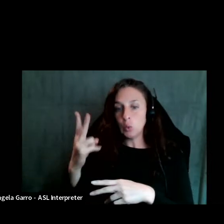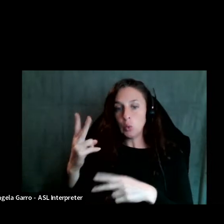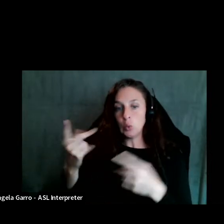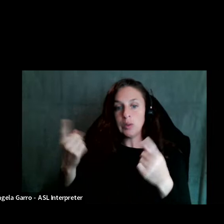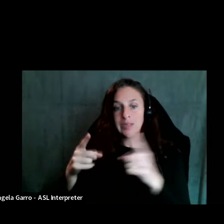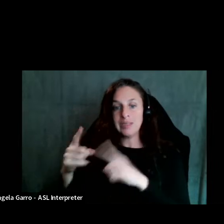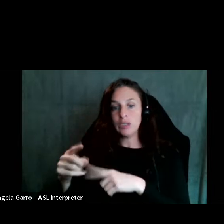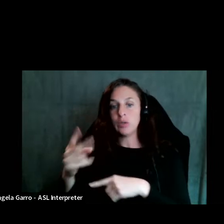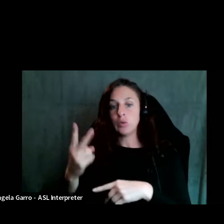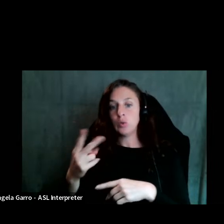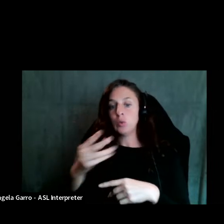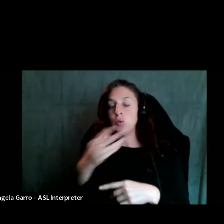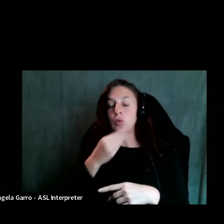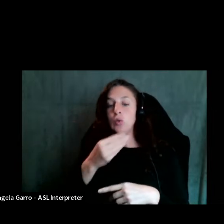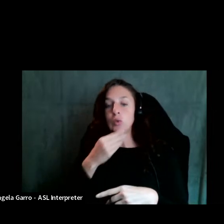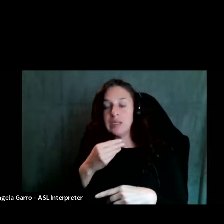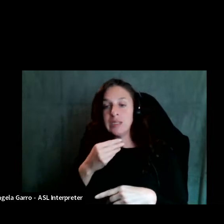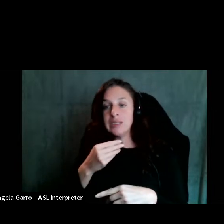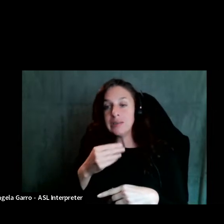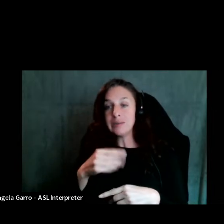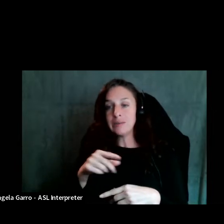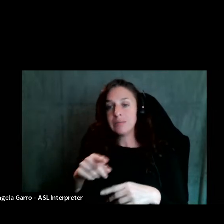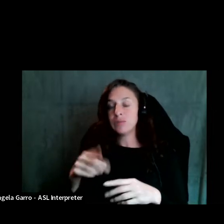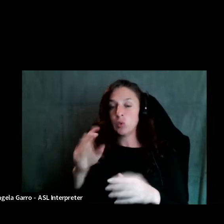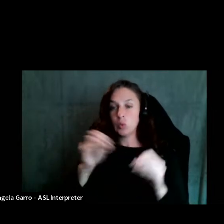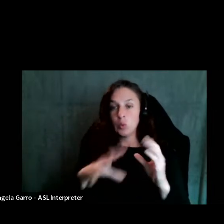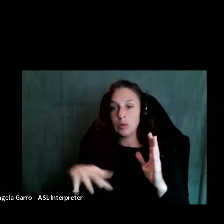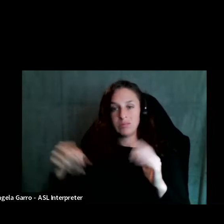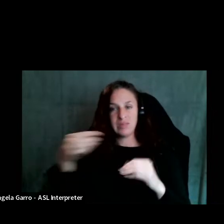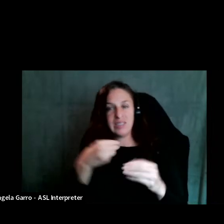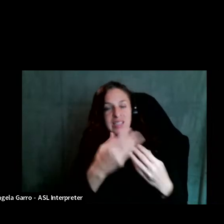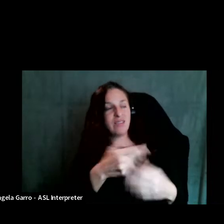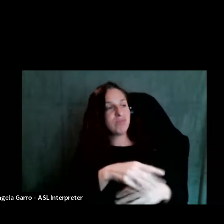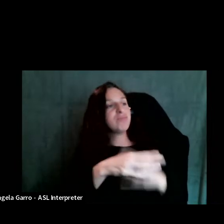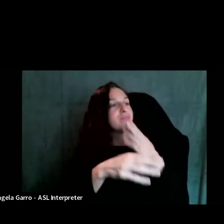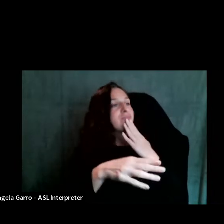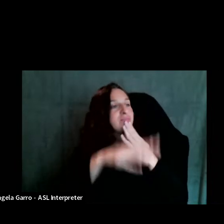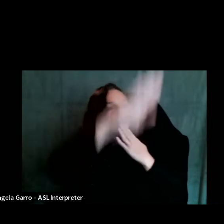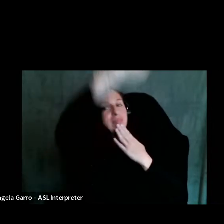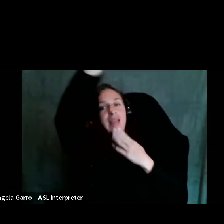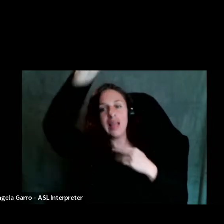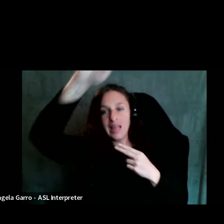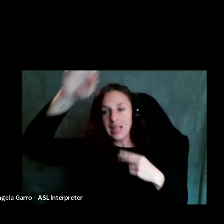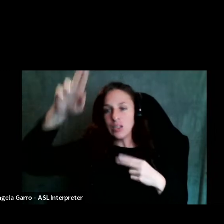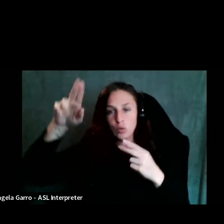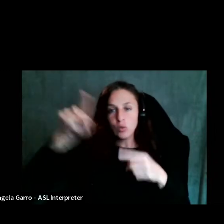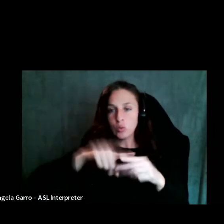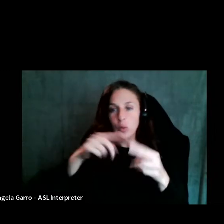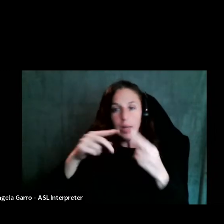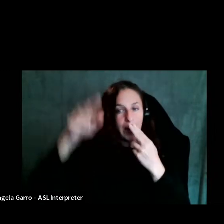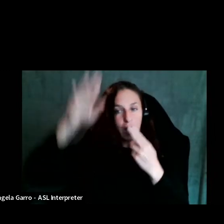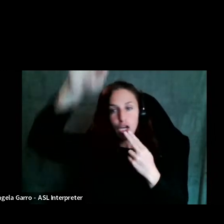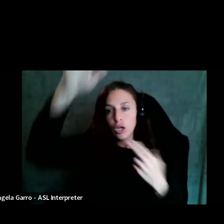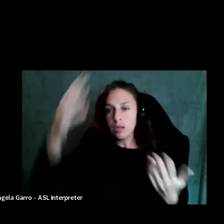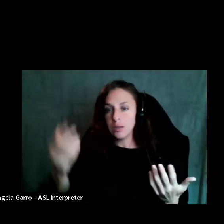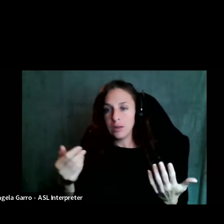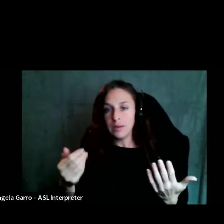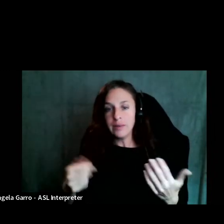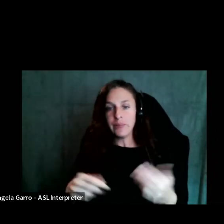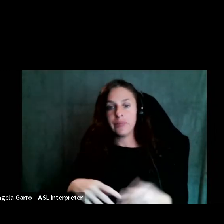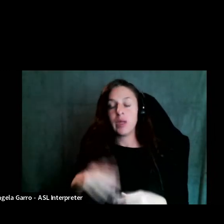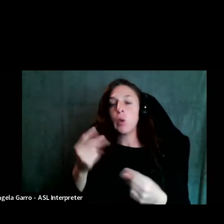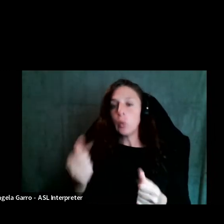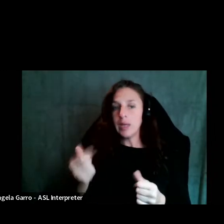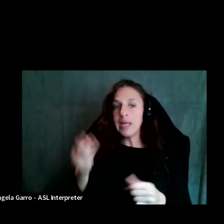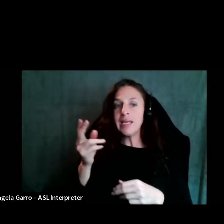Jewish students being given the Heil Hitler salute. And then a quick history lesson before my final